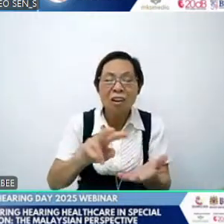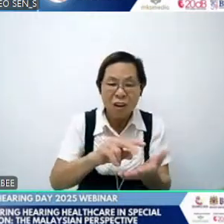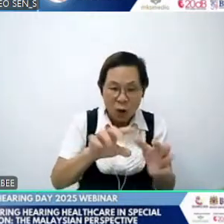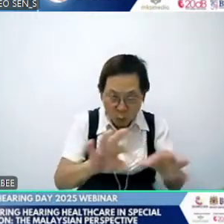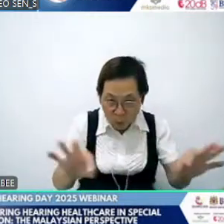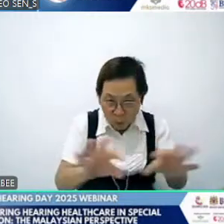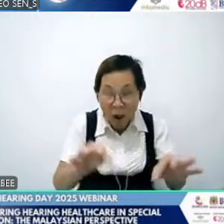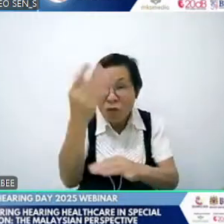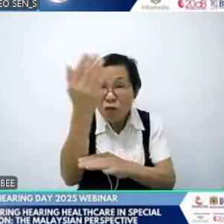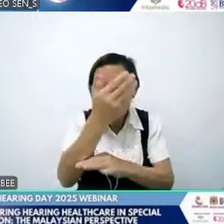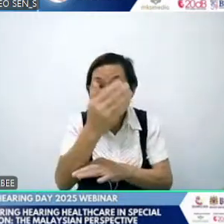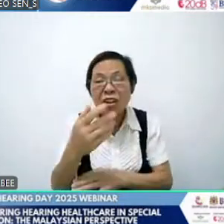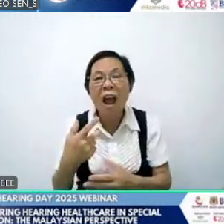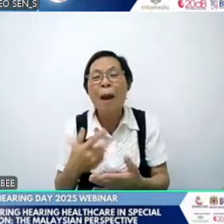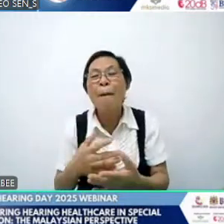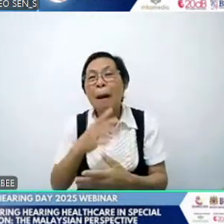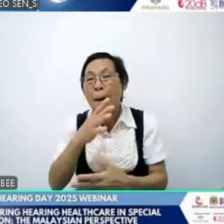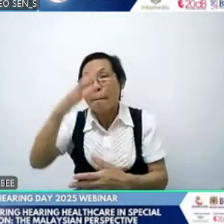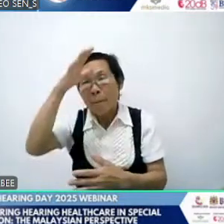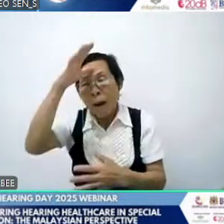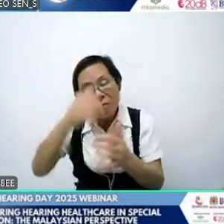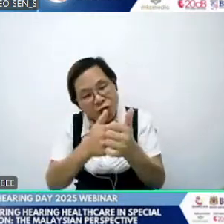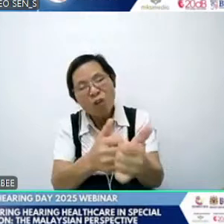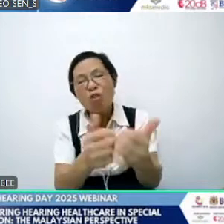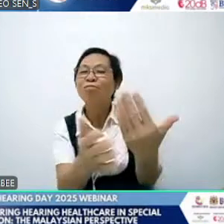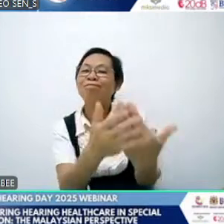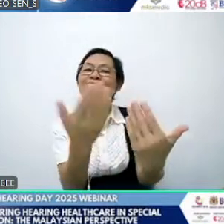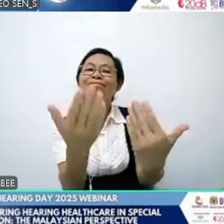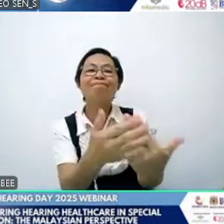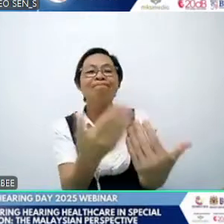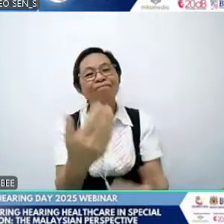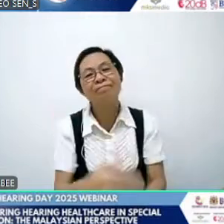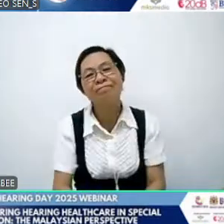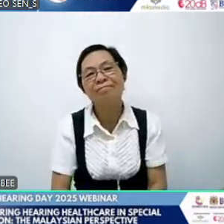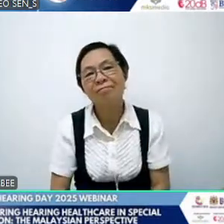key points, ensuring parents could follow along.